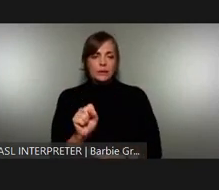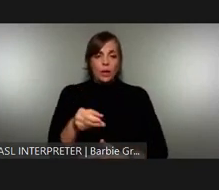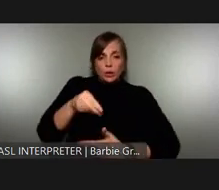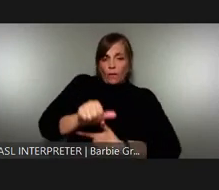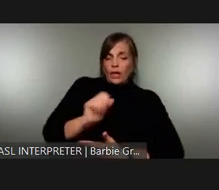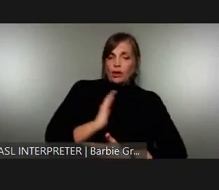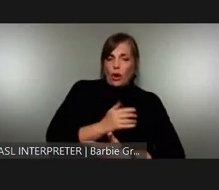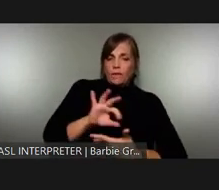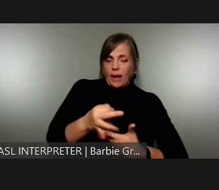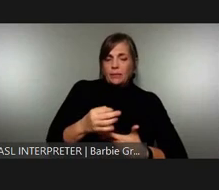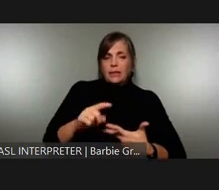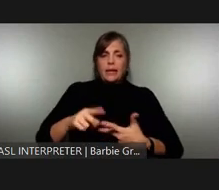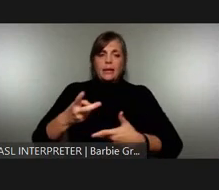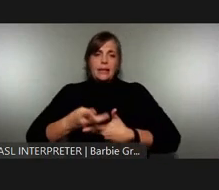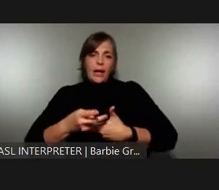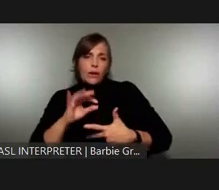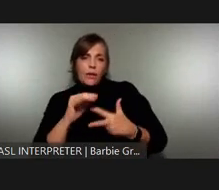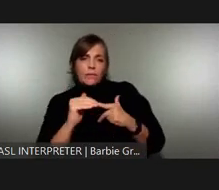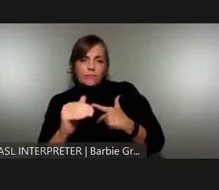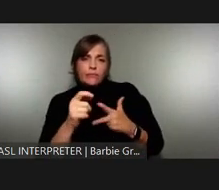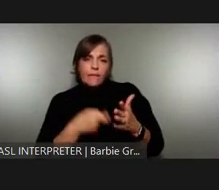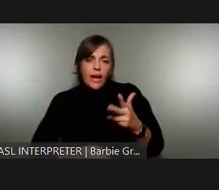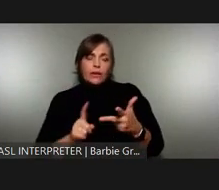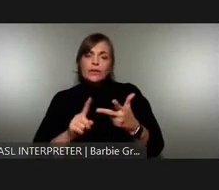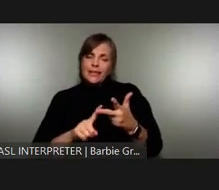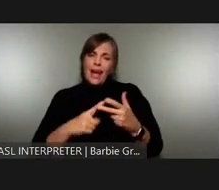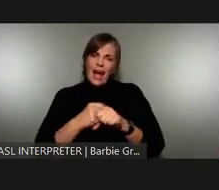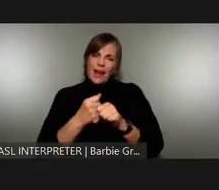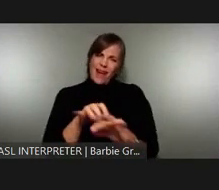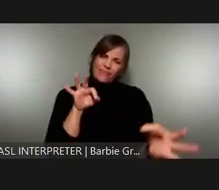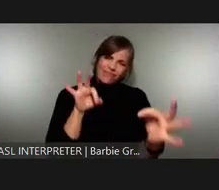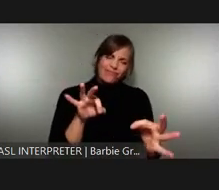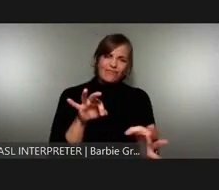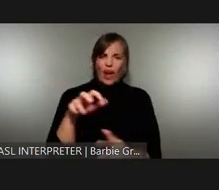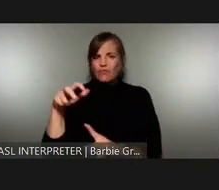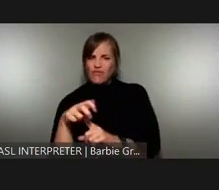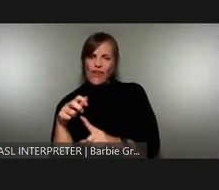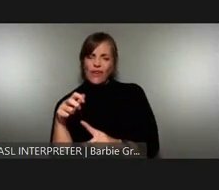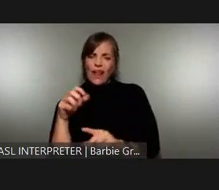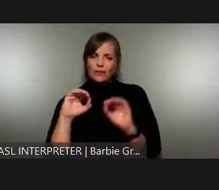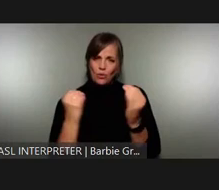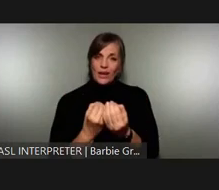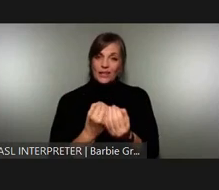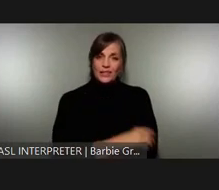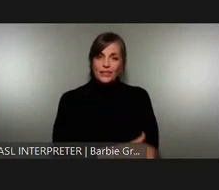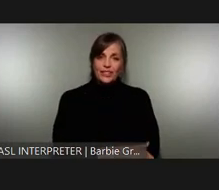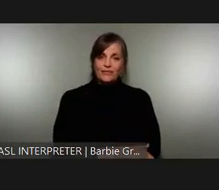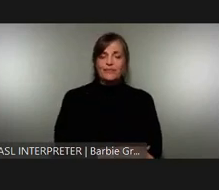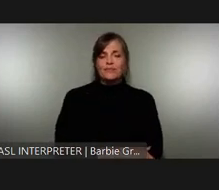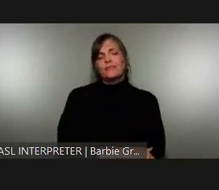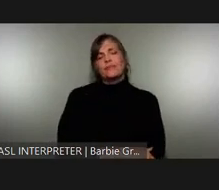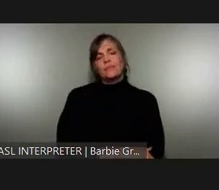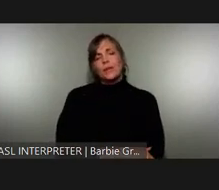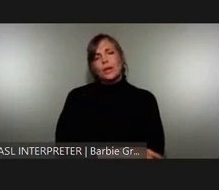a world-class organization. So with a clear definition of success in place, one of the things that